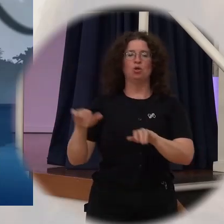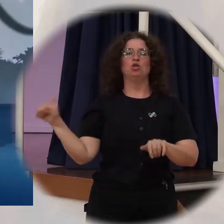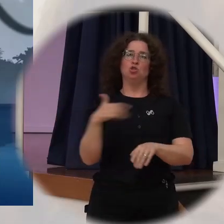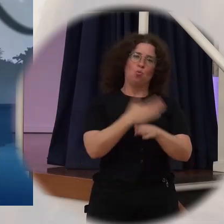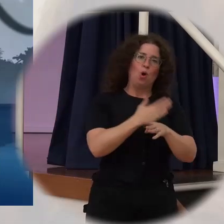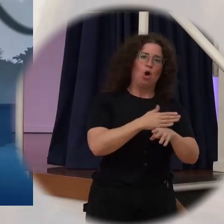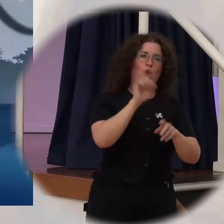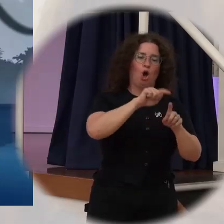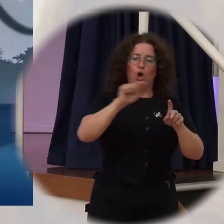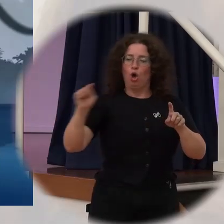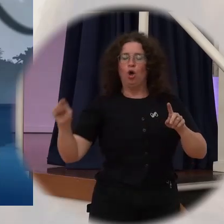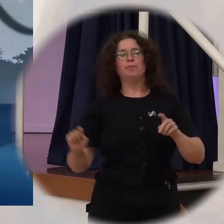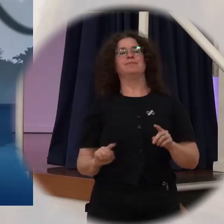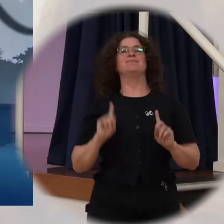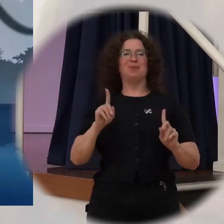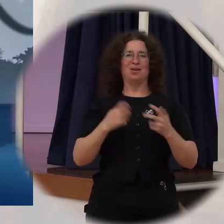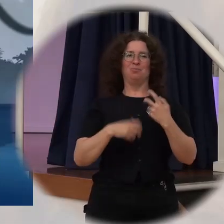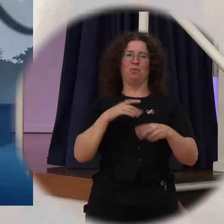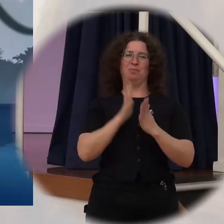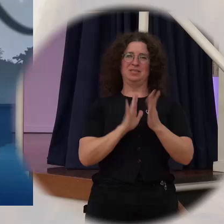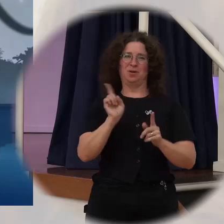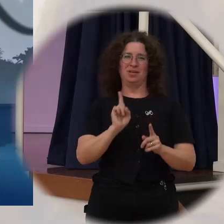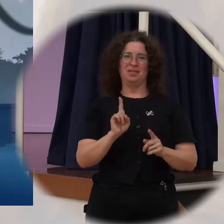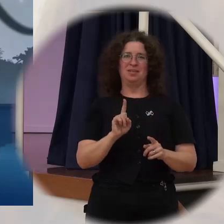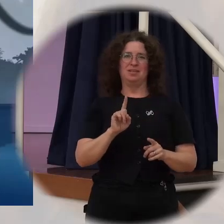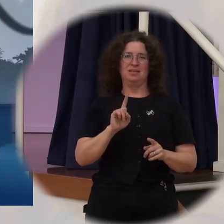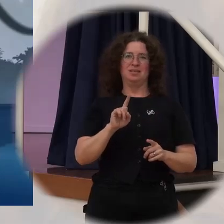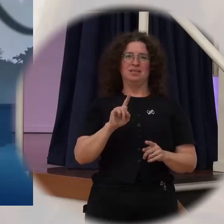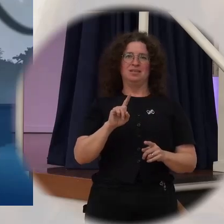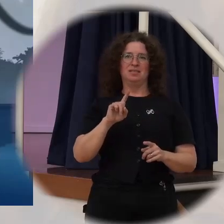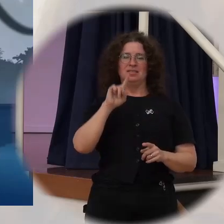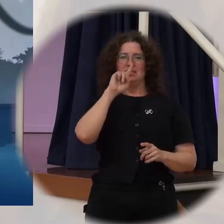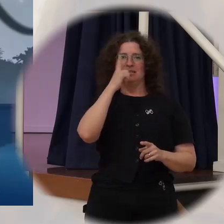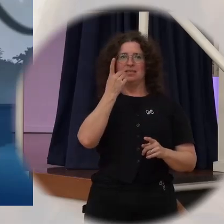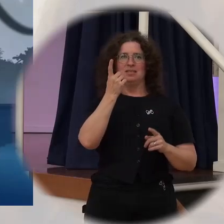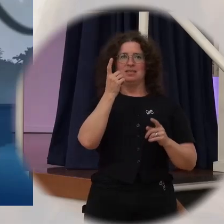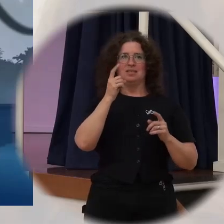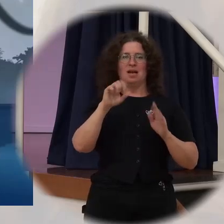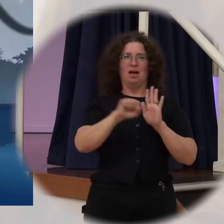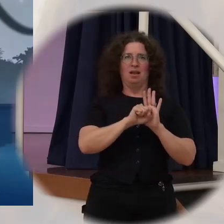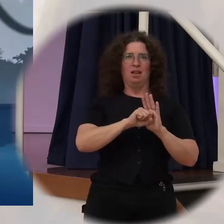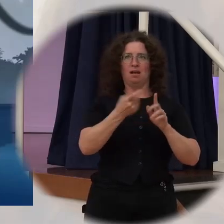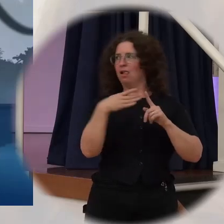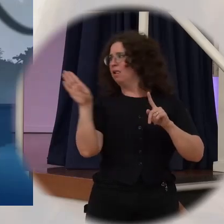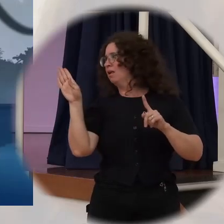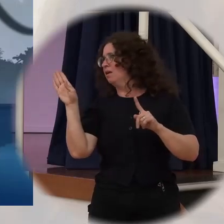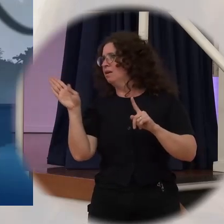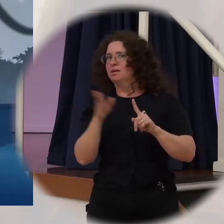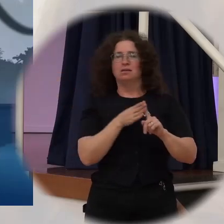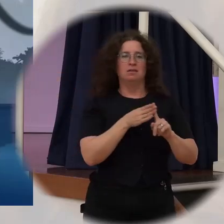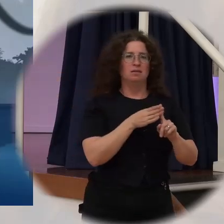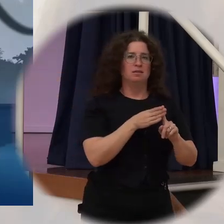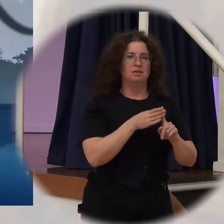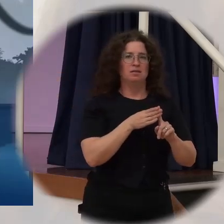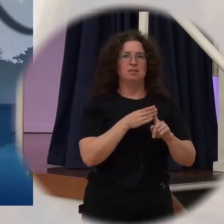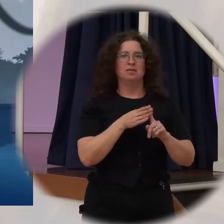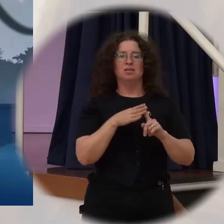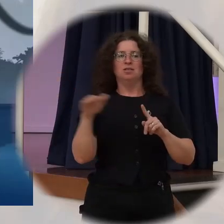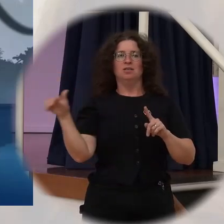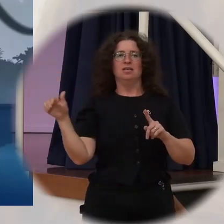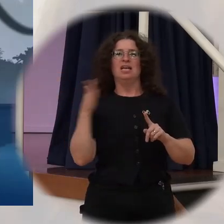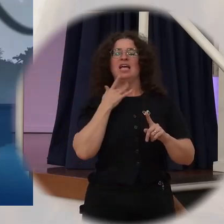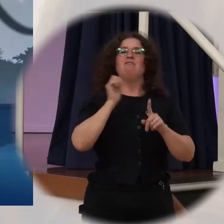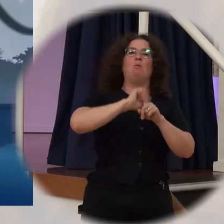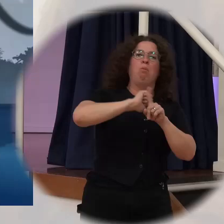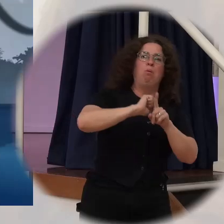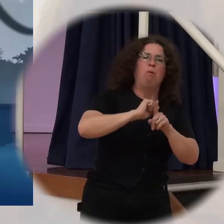blah, blah, blah. But the problem is that means sometimes I can't think out the box. So if I were to try to make a logo like this, I would have photoshopped it perfectly, it would have looked too clean, and